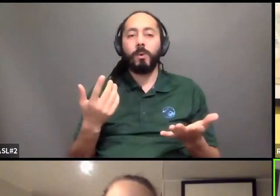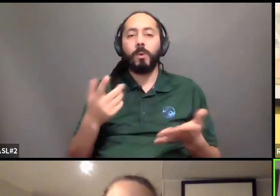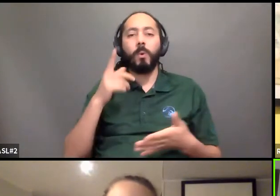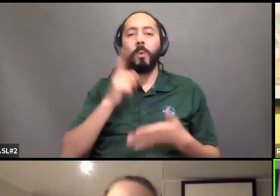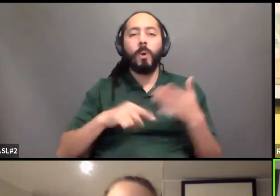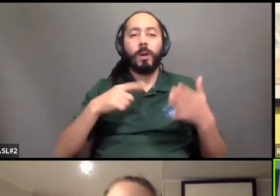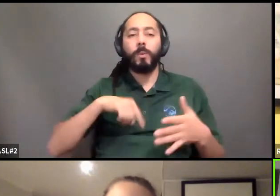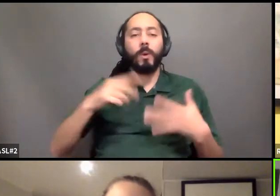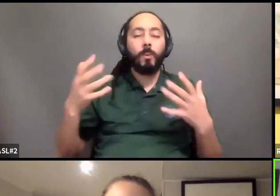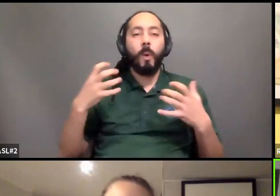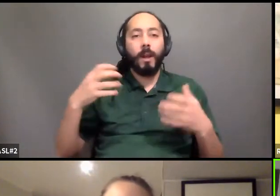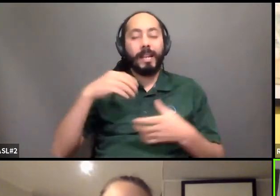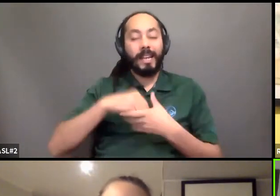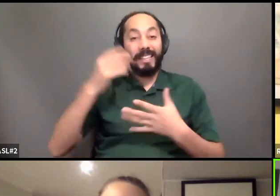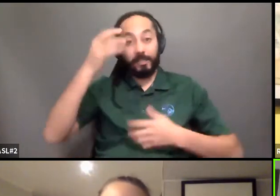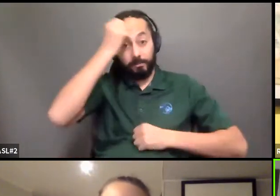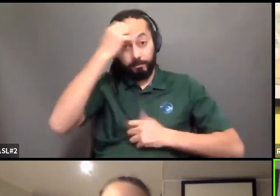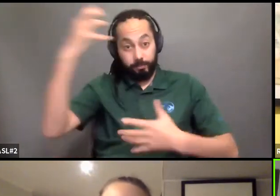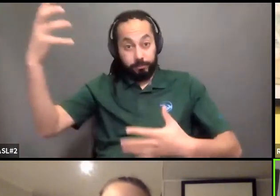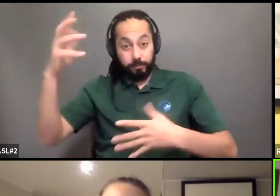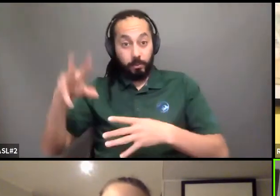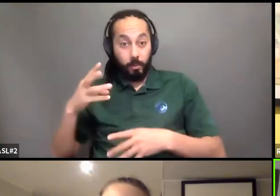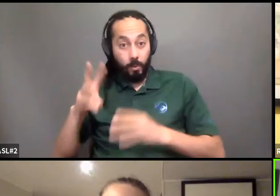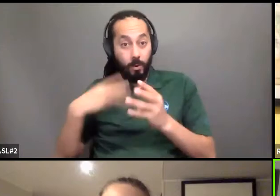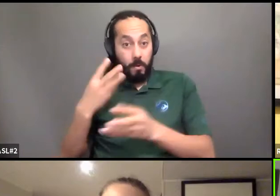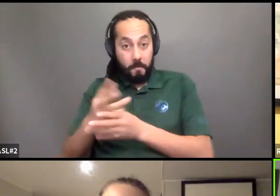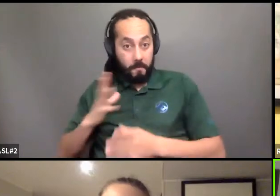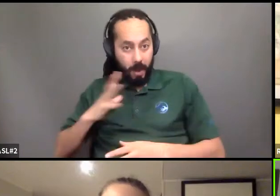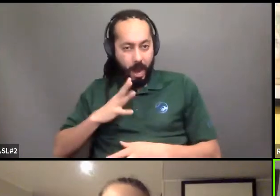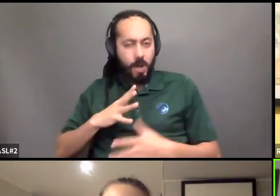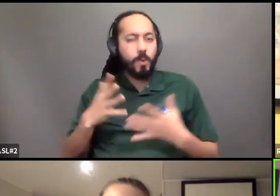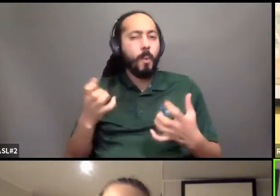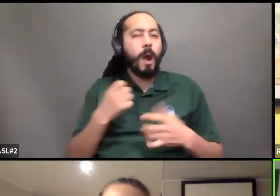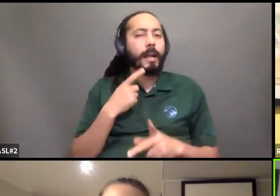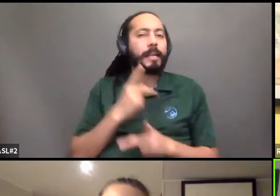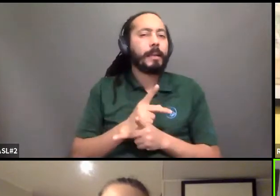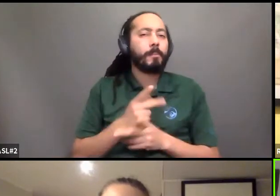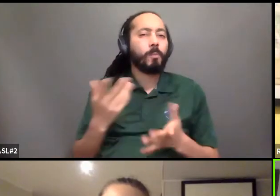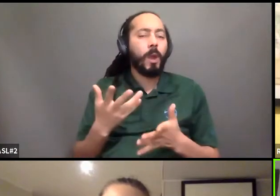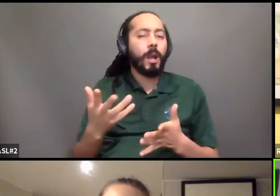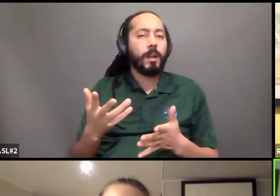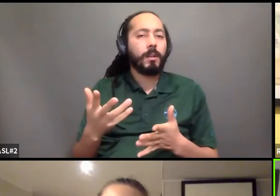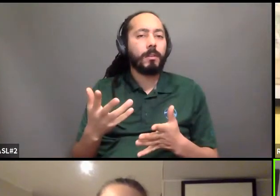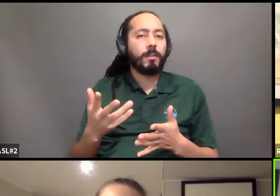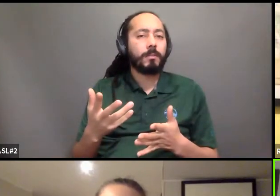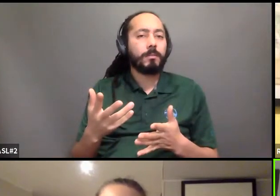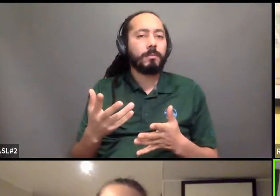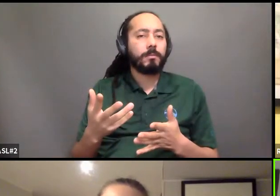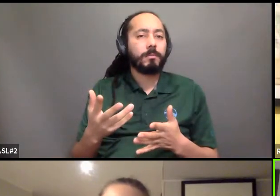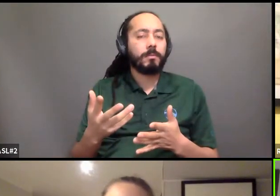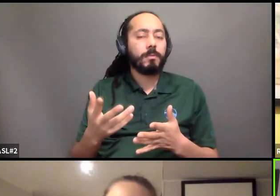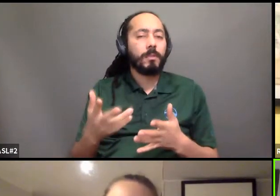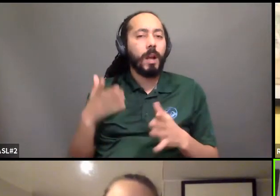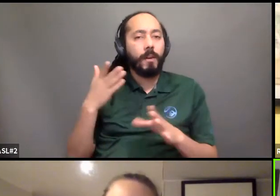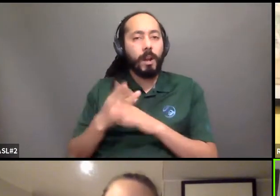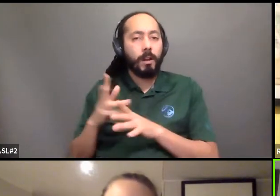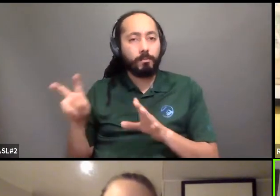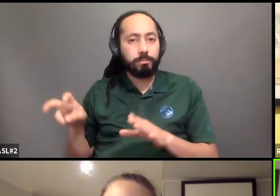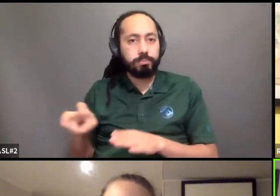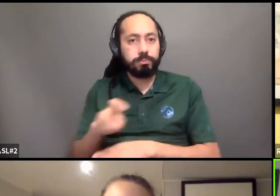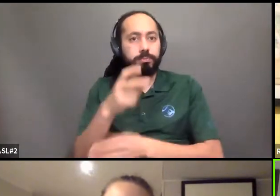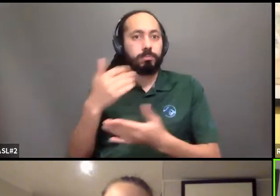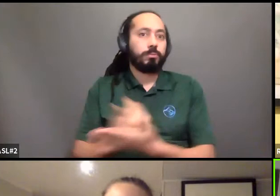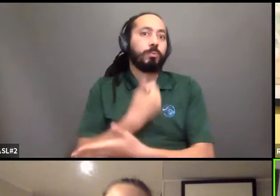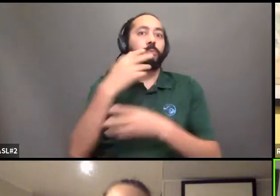our decolonized post-colonial just transition, you know, through the portal world,